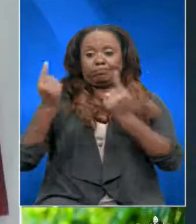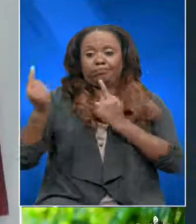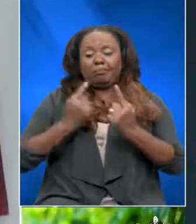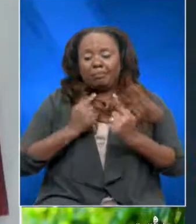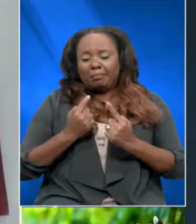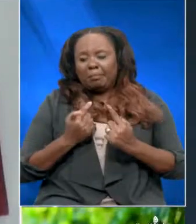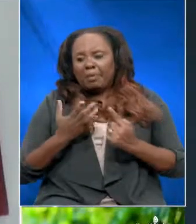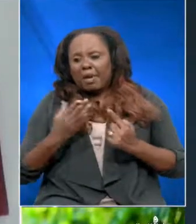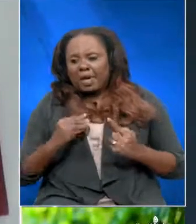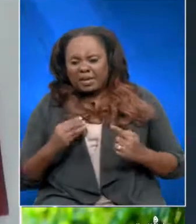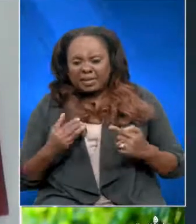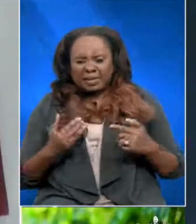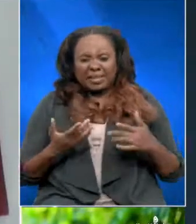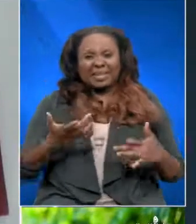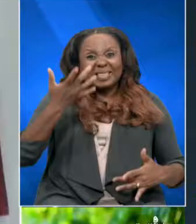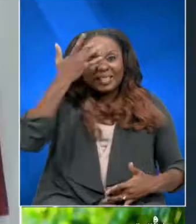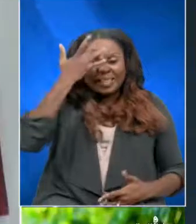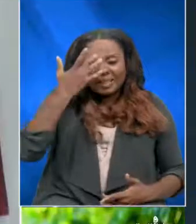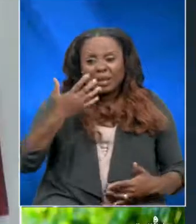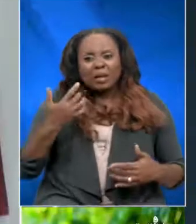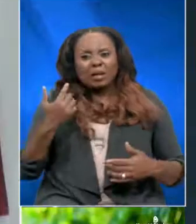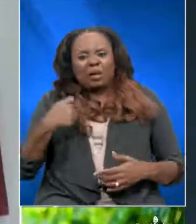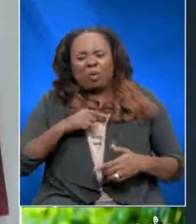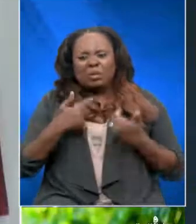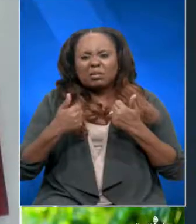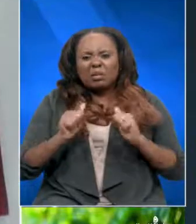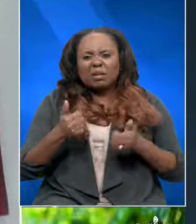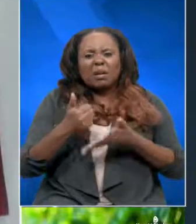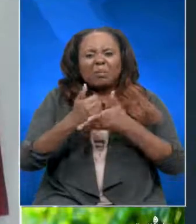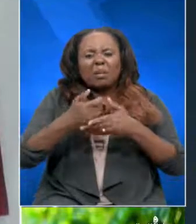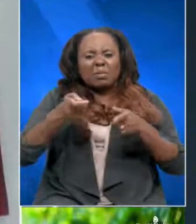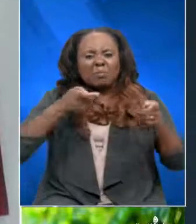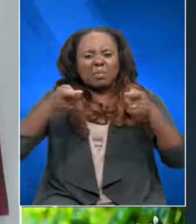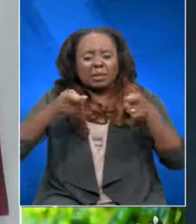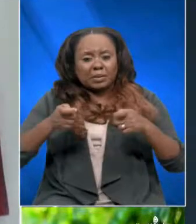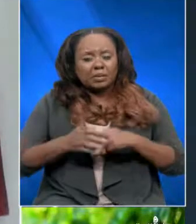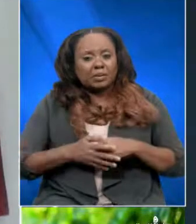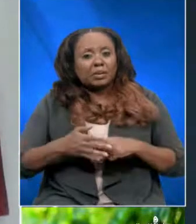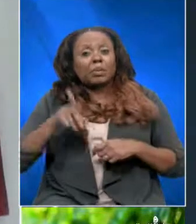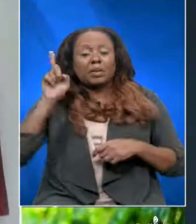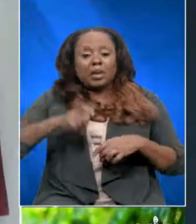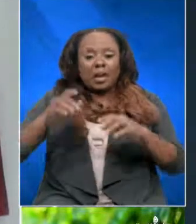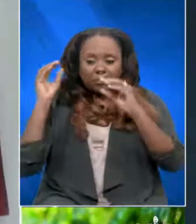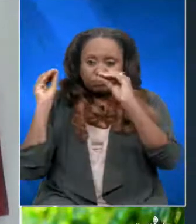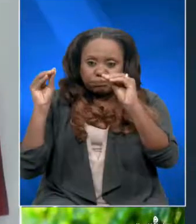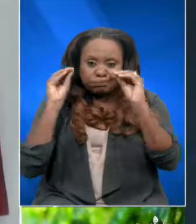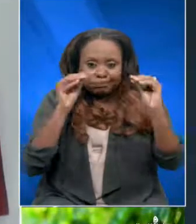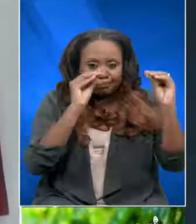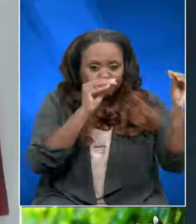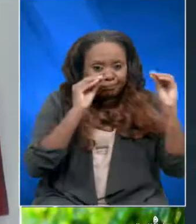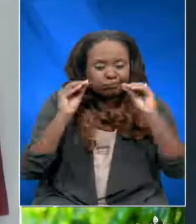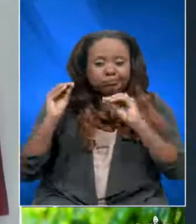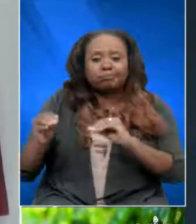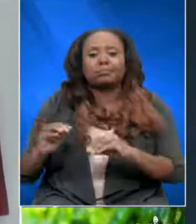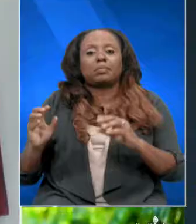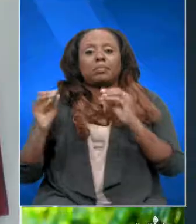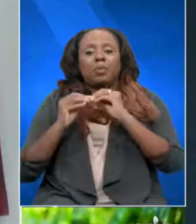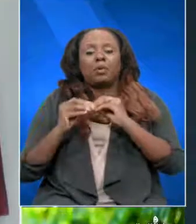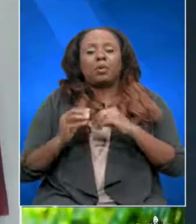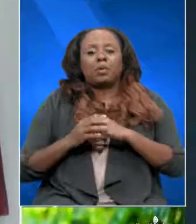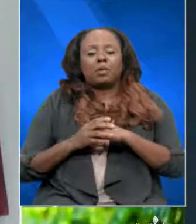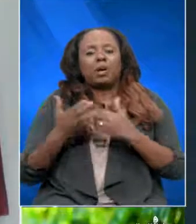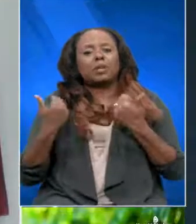we're trying to help them manage their condition. So if we could educate more and we take more of a